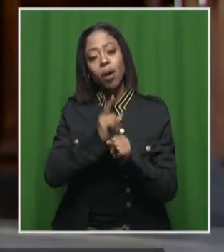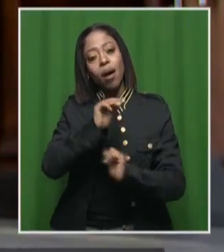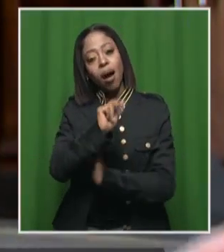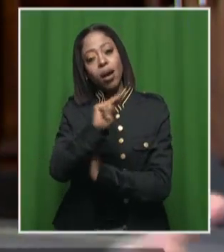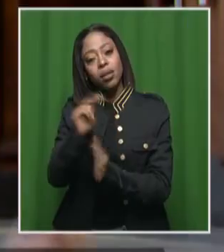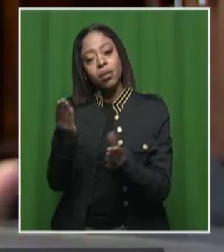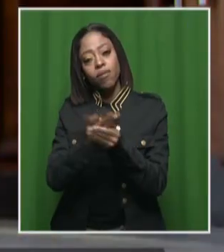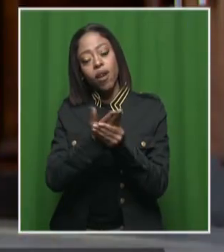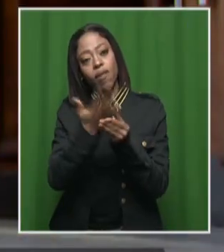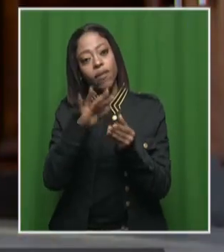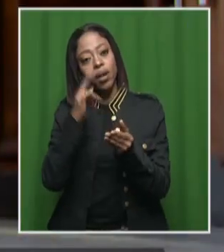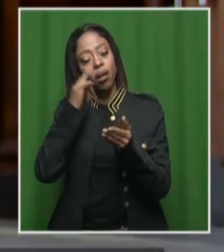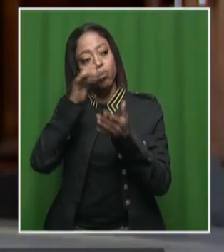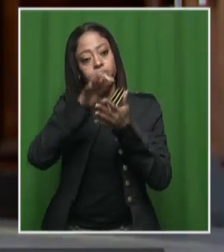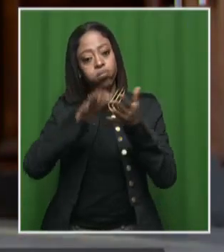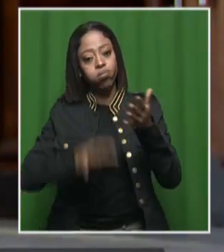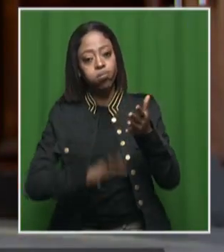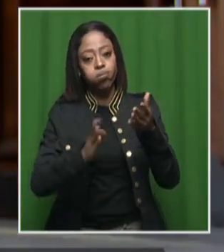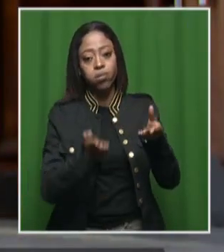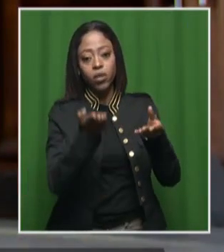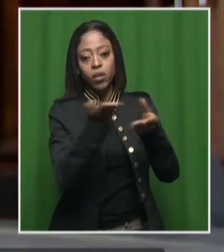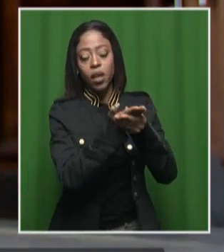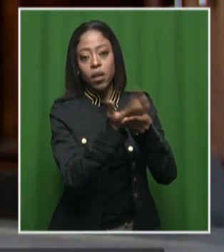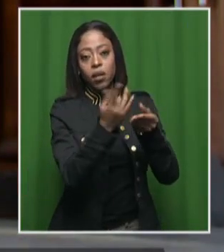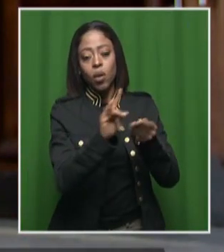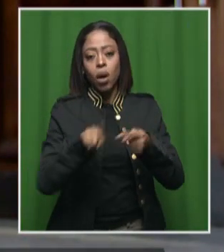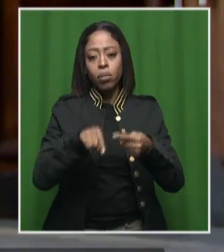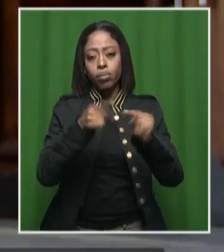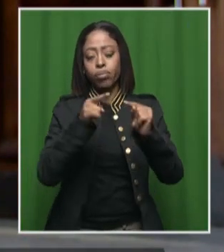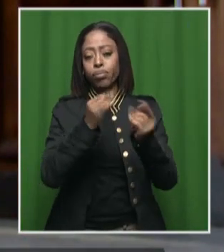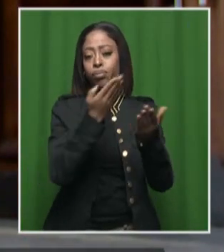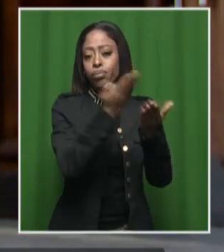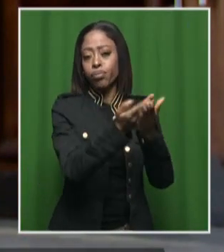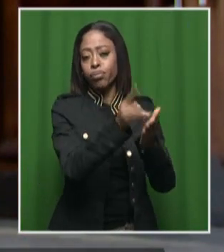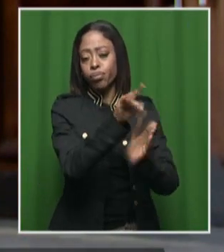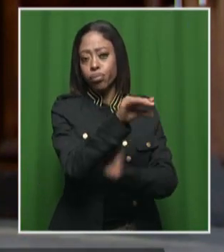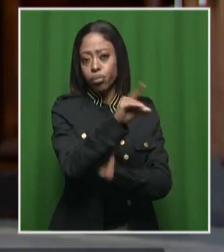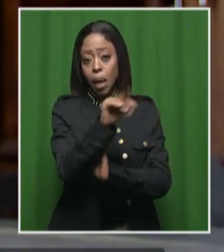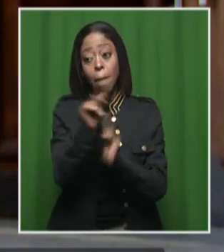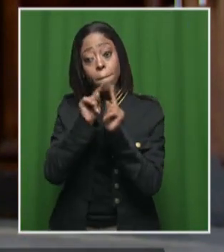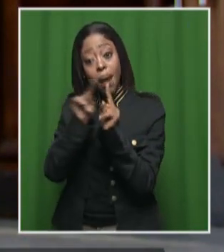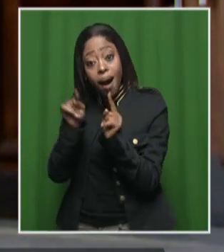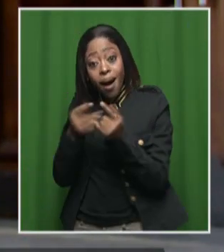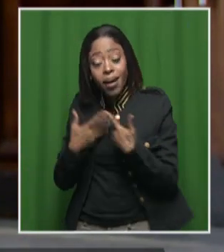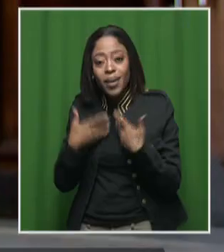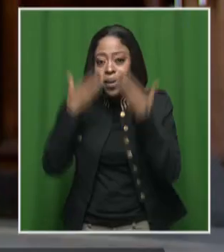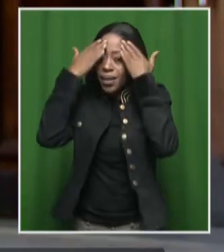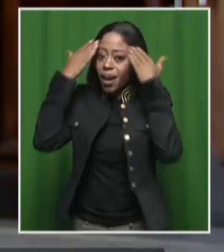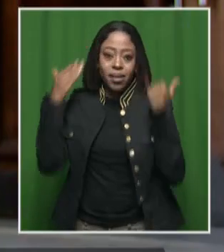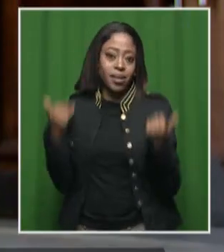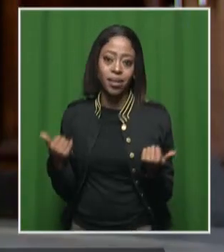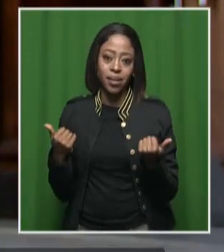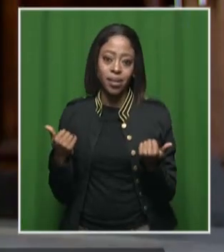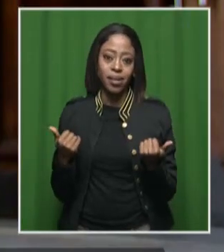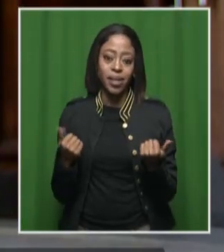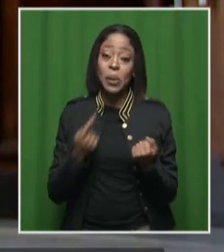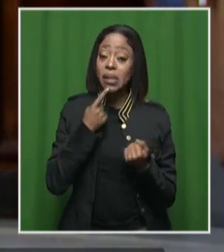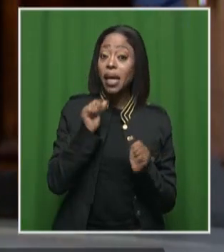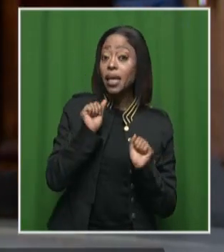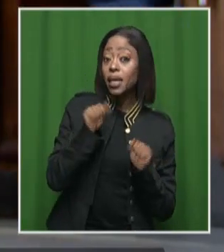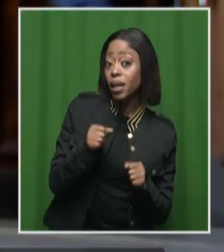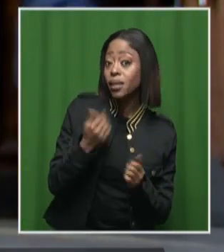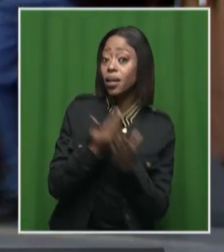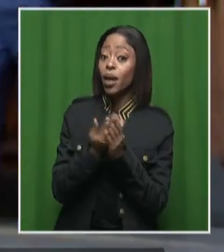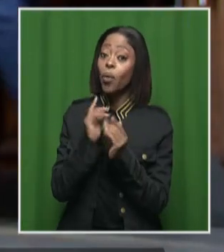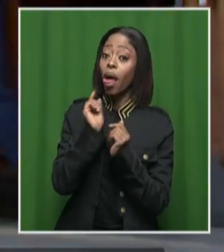filed their own affidavit as well to oppose this application by the DA. However, we don't know if we can get to